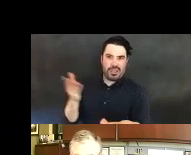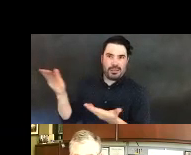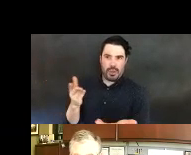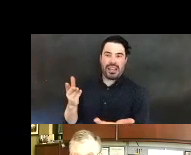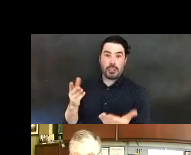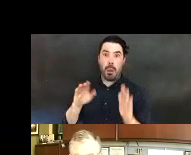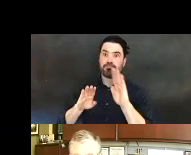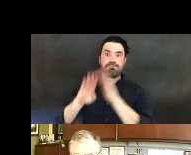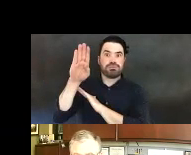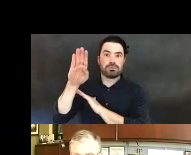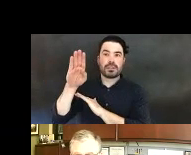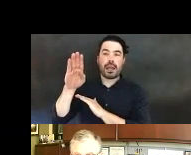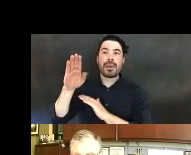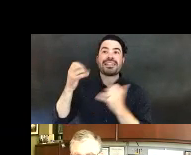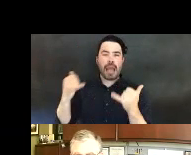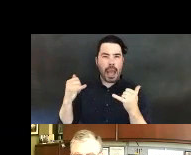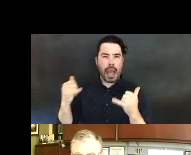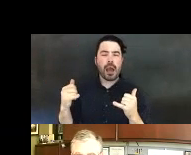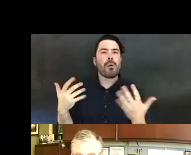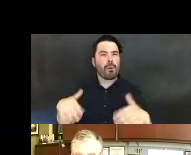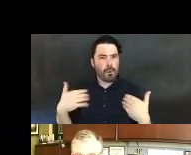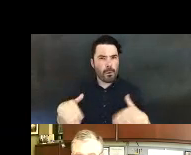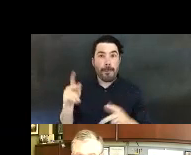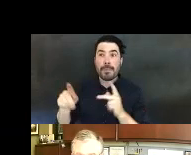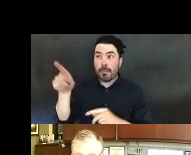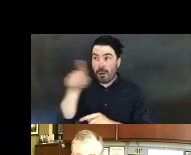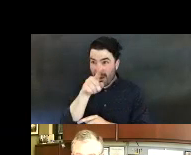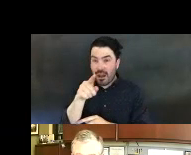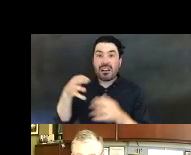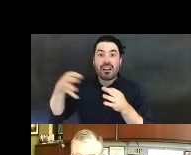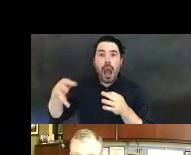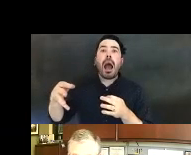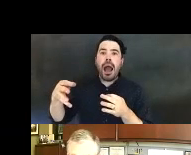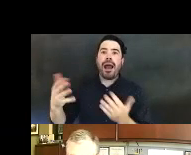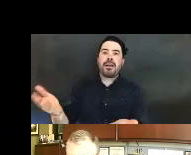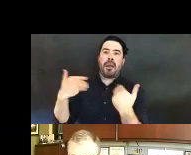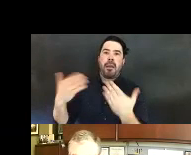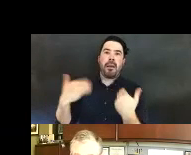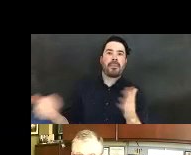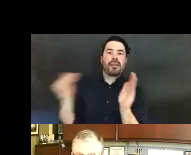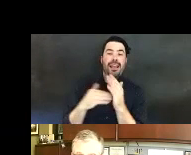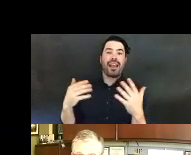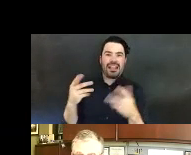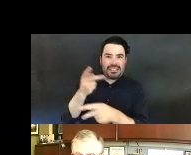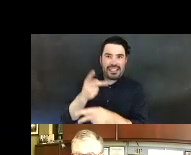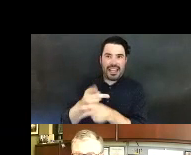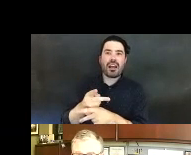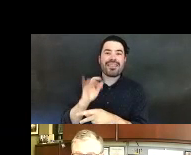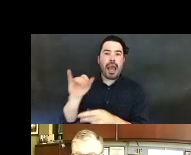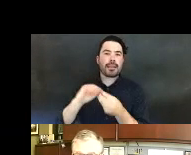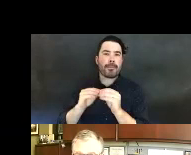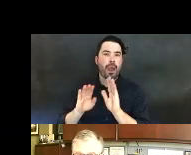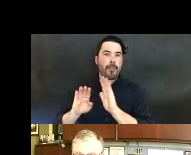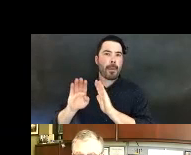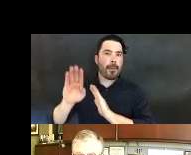to resume the deferred care and bring patients back into the system, is still rising. If we take the next slide.